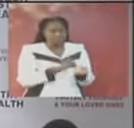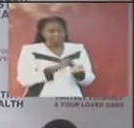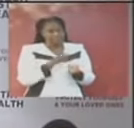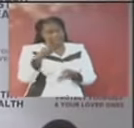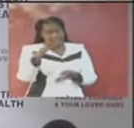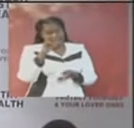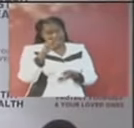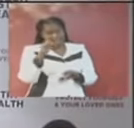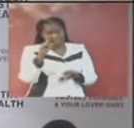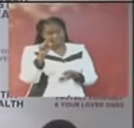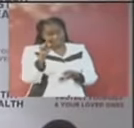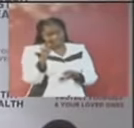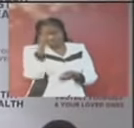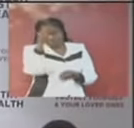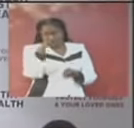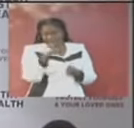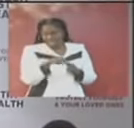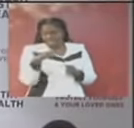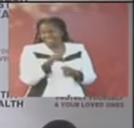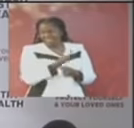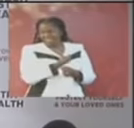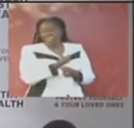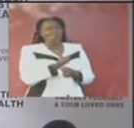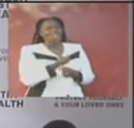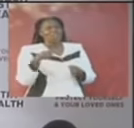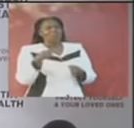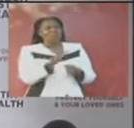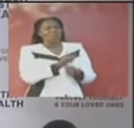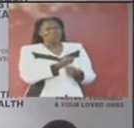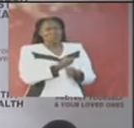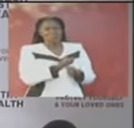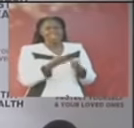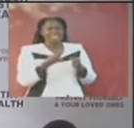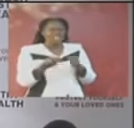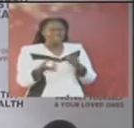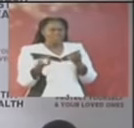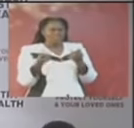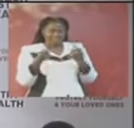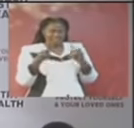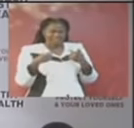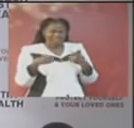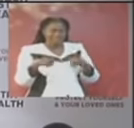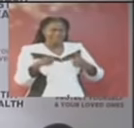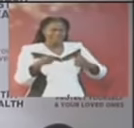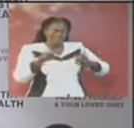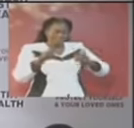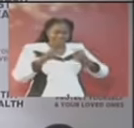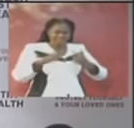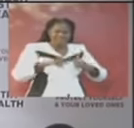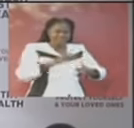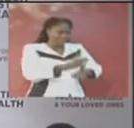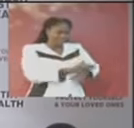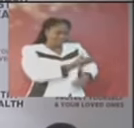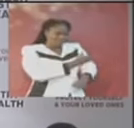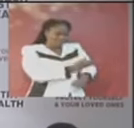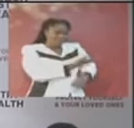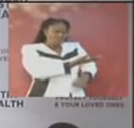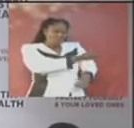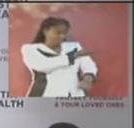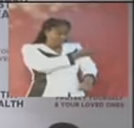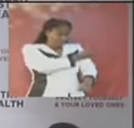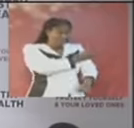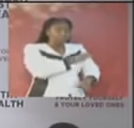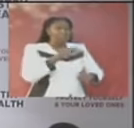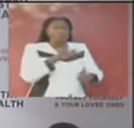we've come a long way, but we still have a long way to go. So please continue to follow the new normal guidelines, especially wearing your